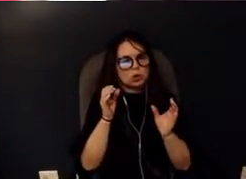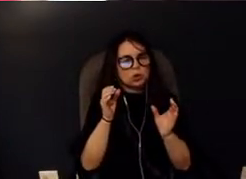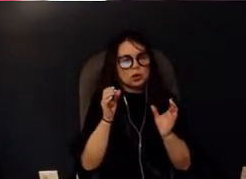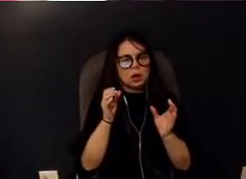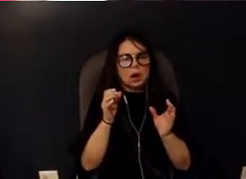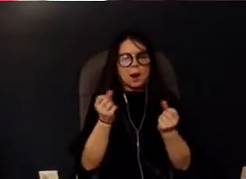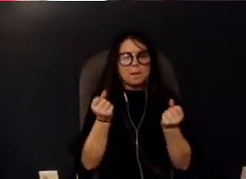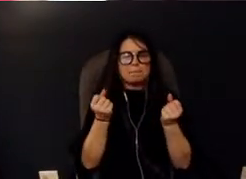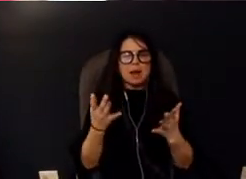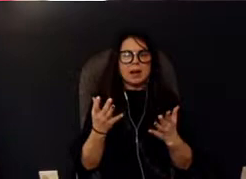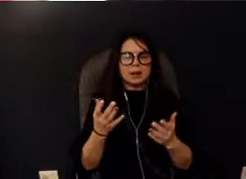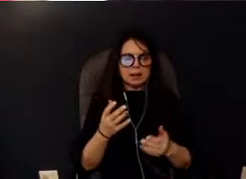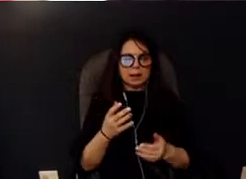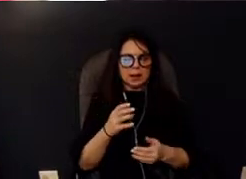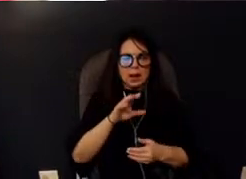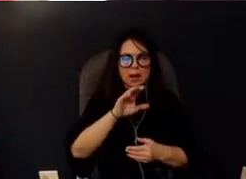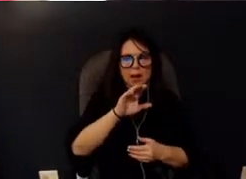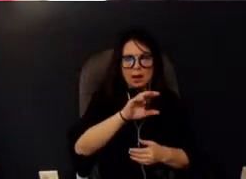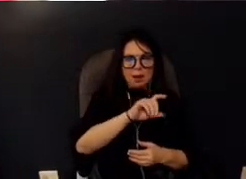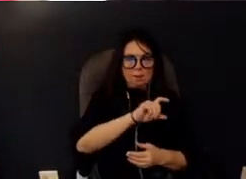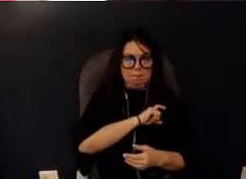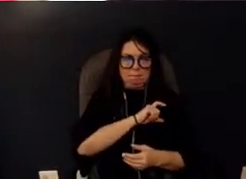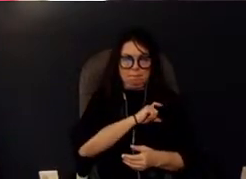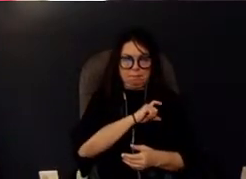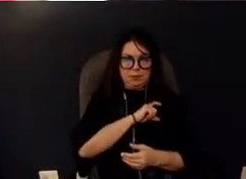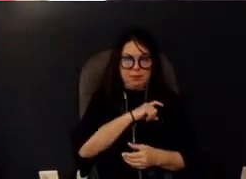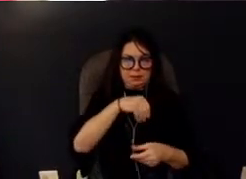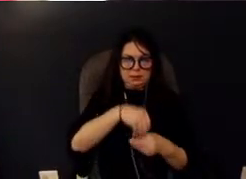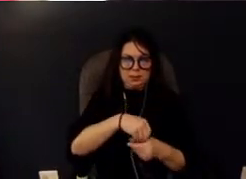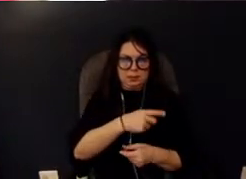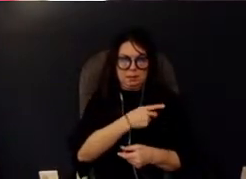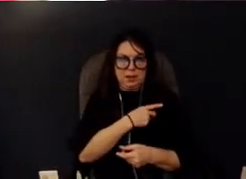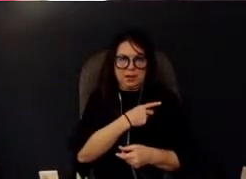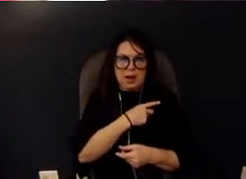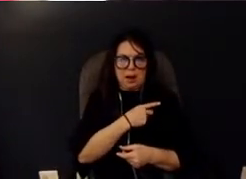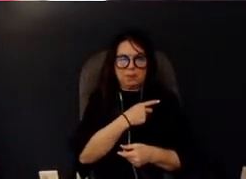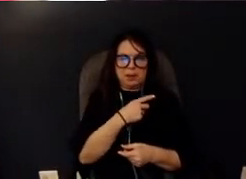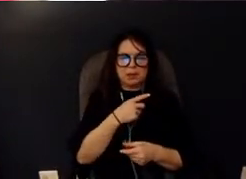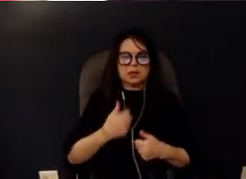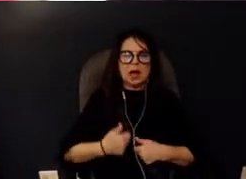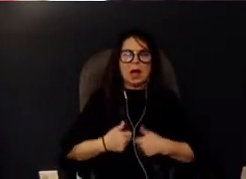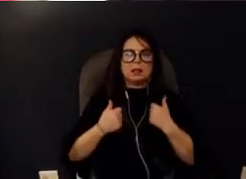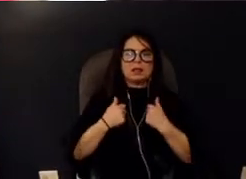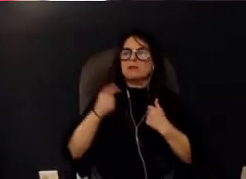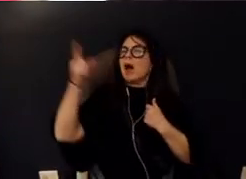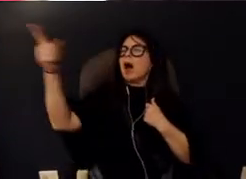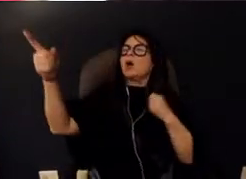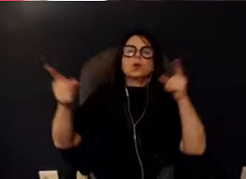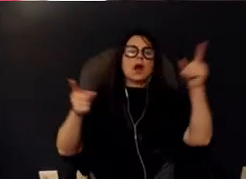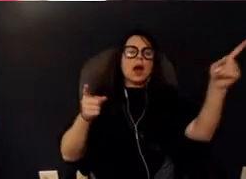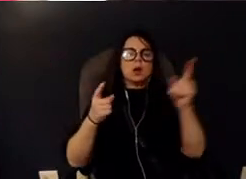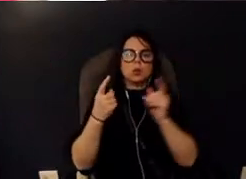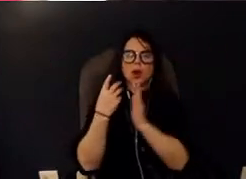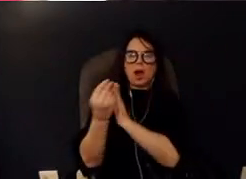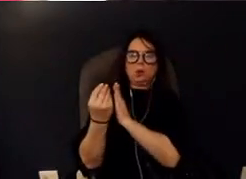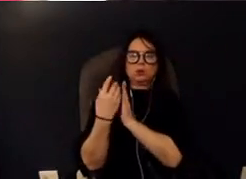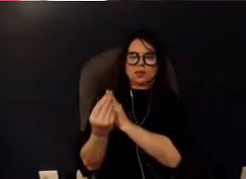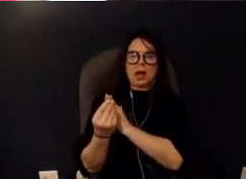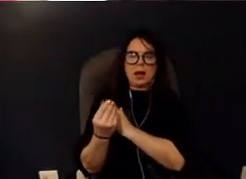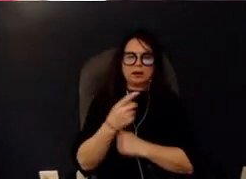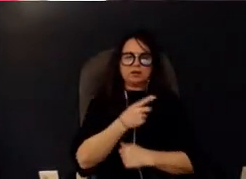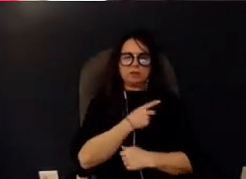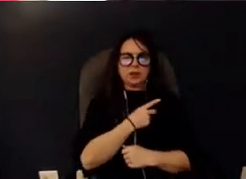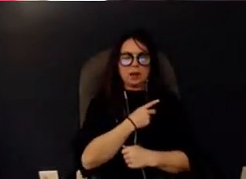But we have professionals. We have people like me or people that are immigrants, East